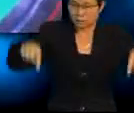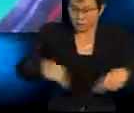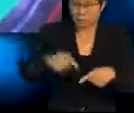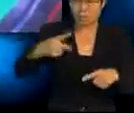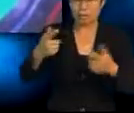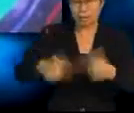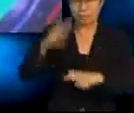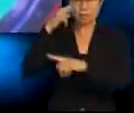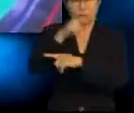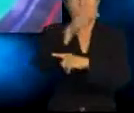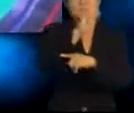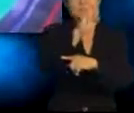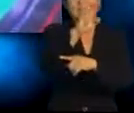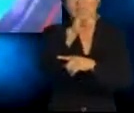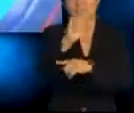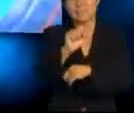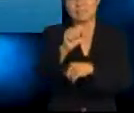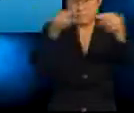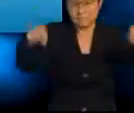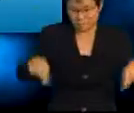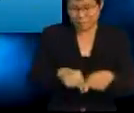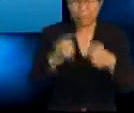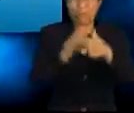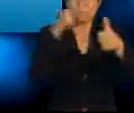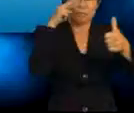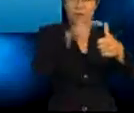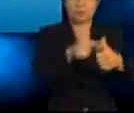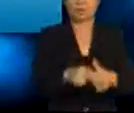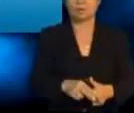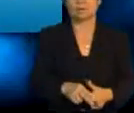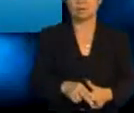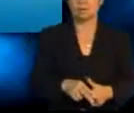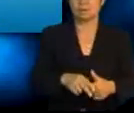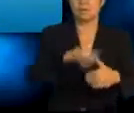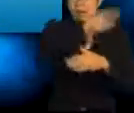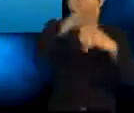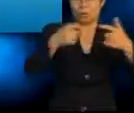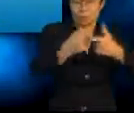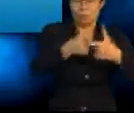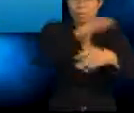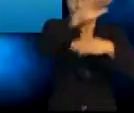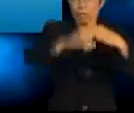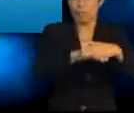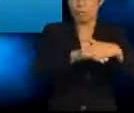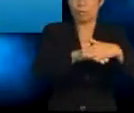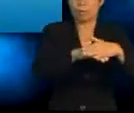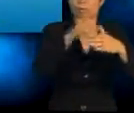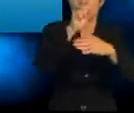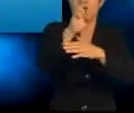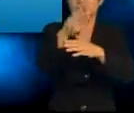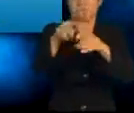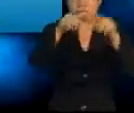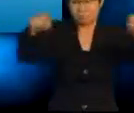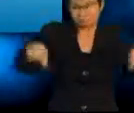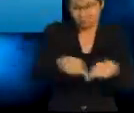the series circuit first. The current at every point in a series circuit is the